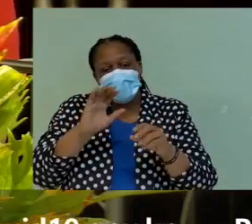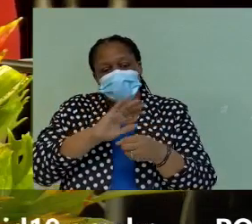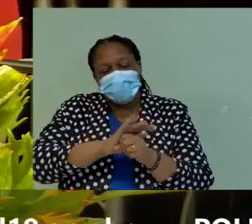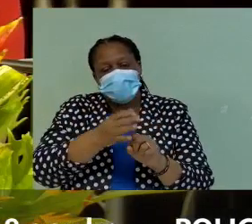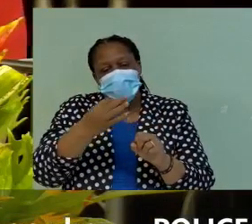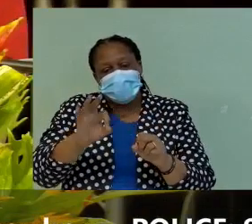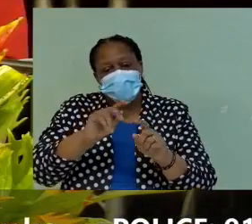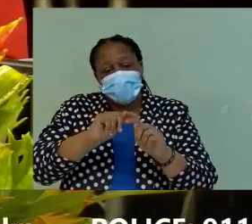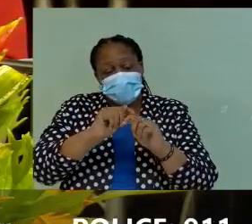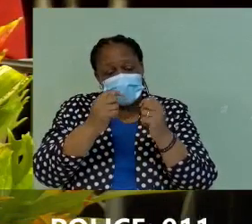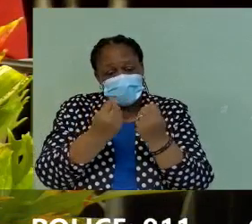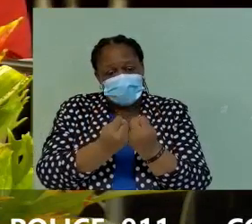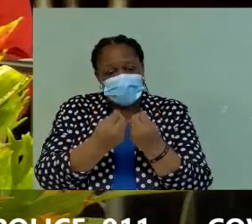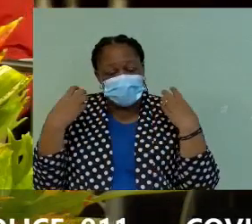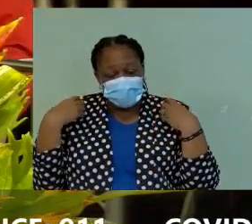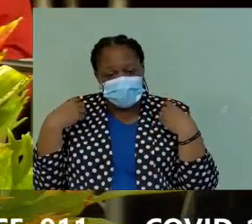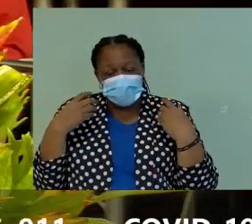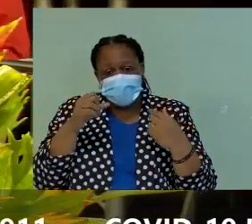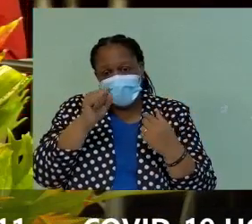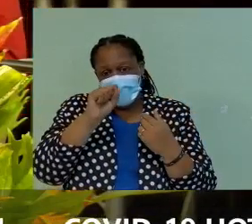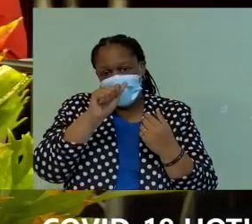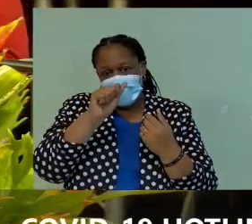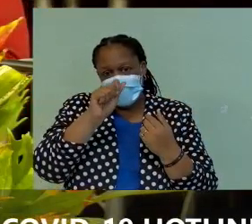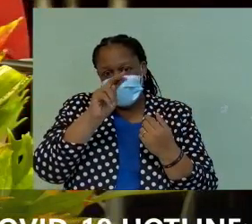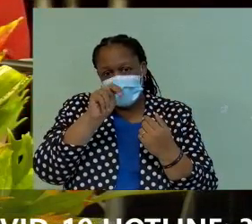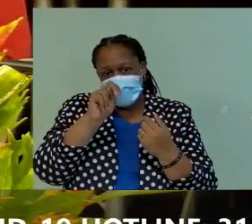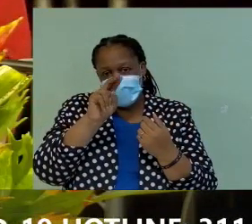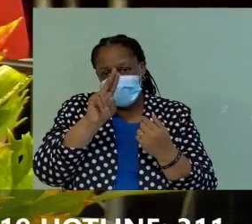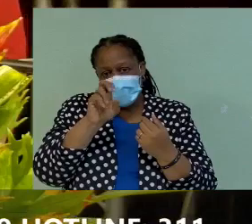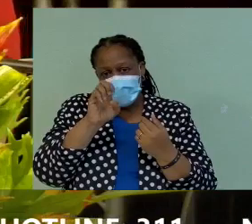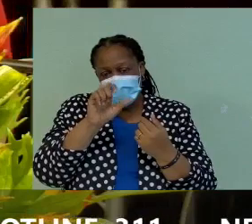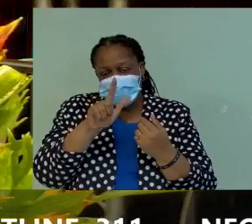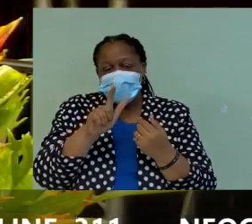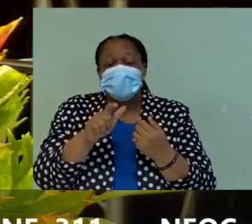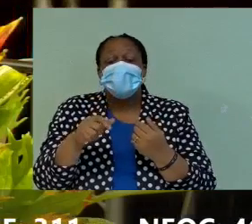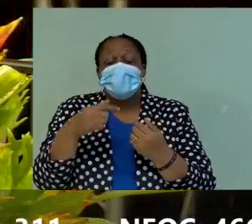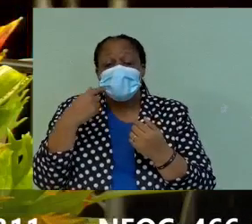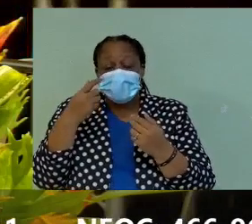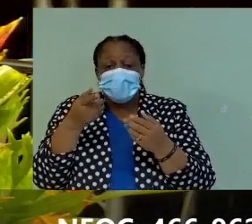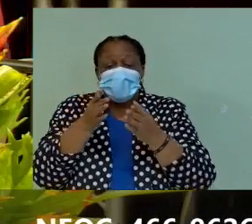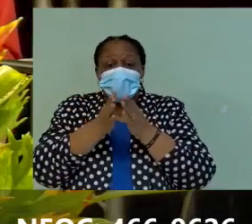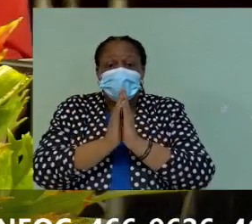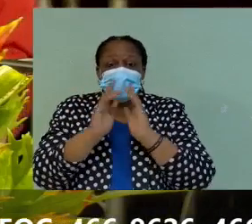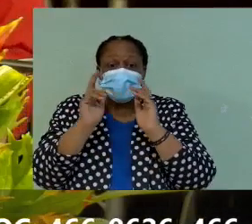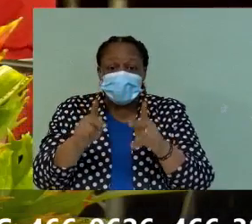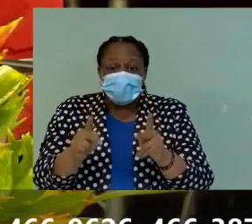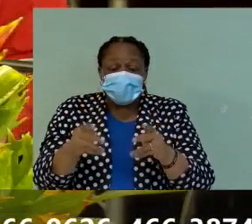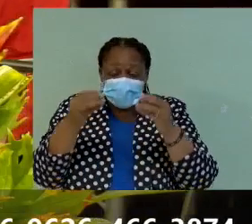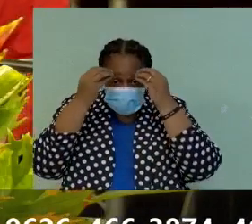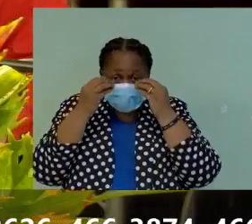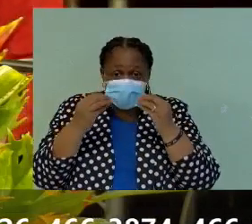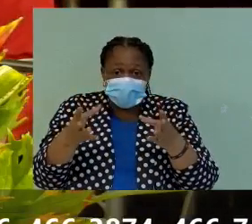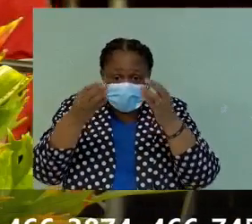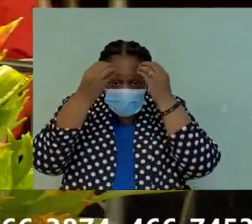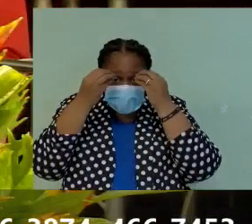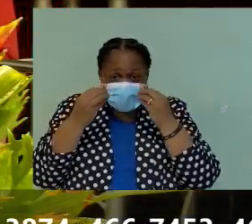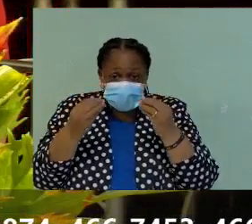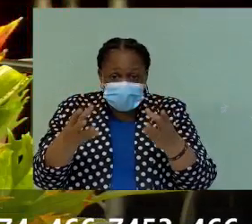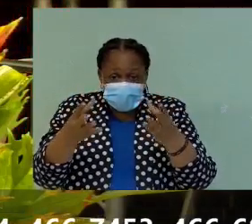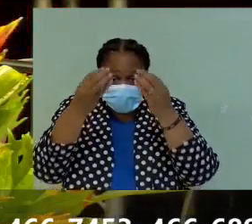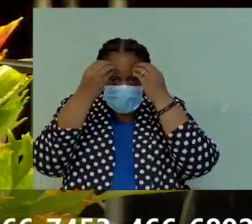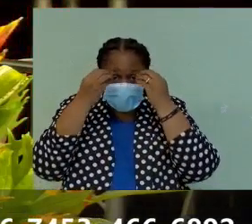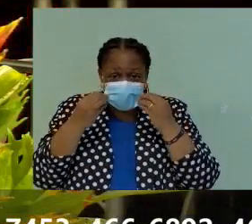his report and to ask that people comply with the rules and the regulations so that we may